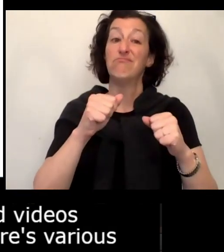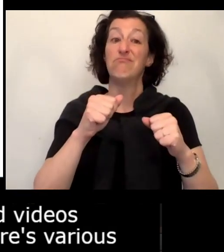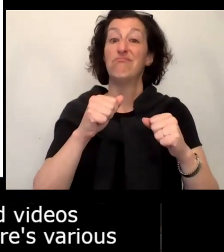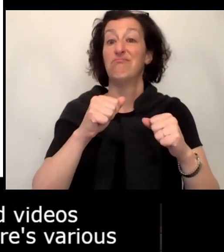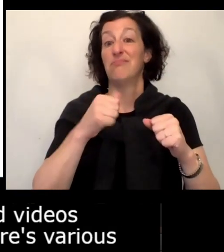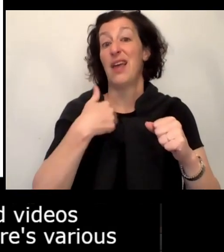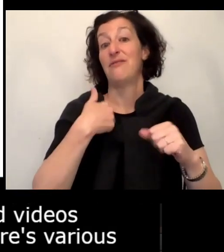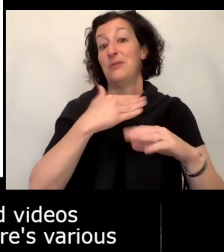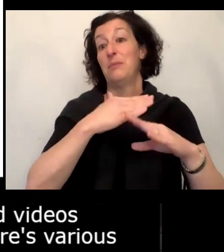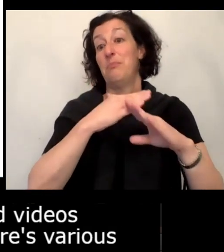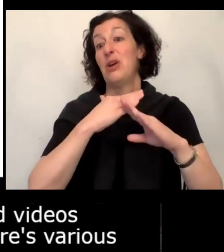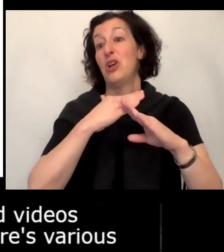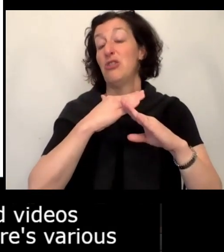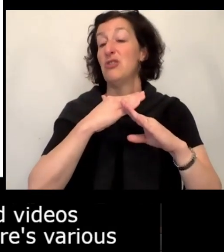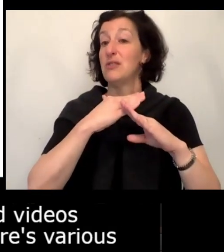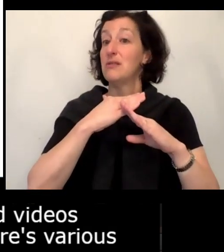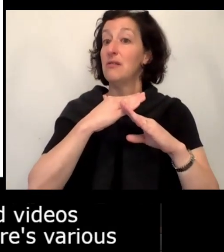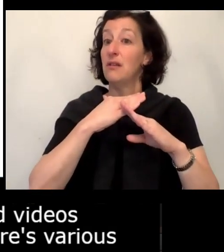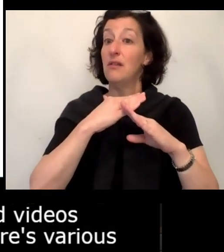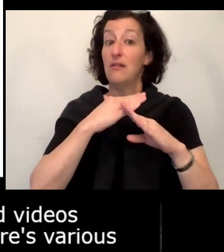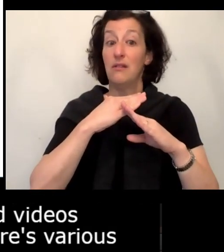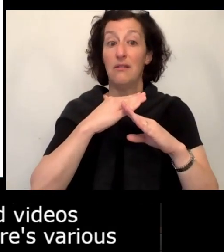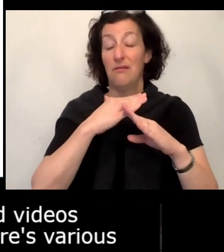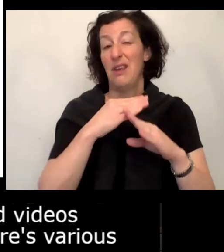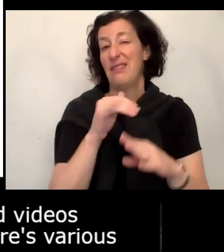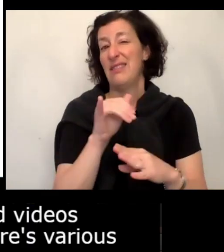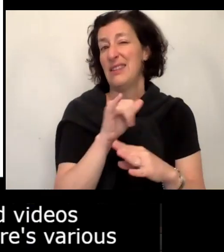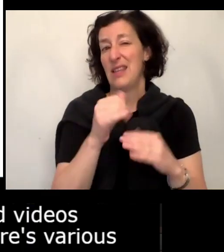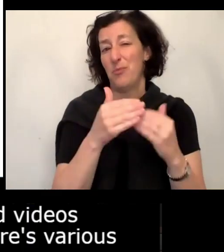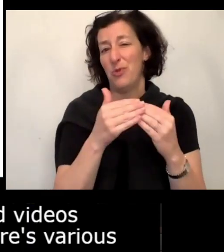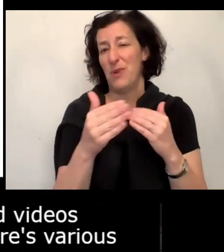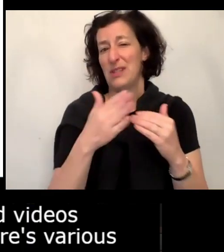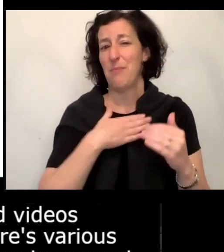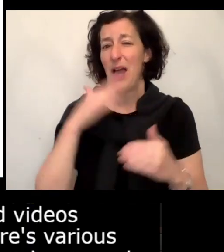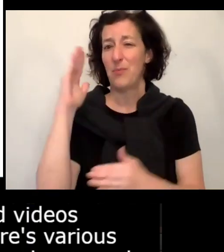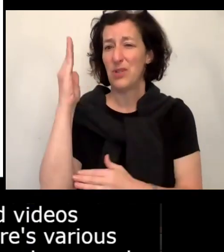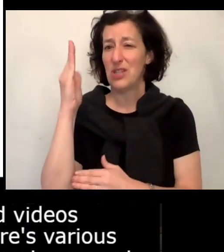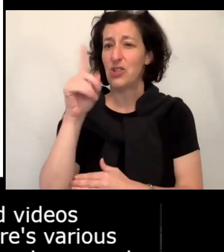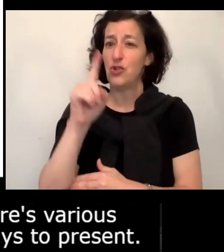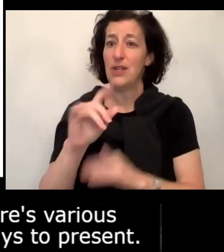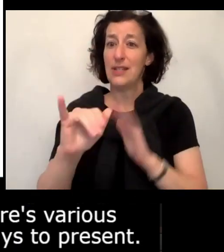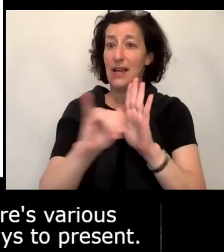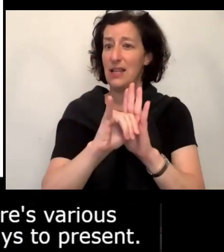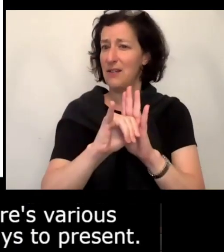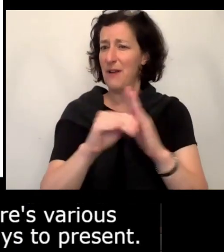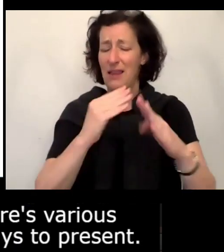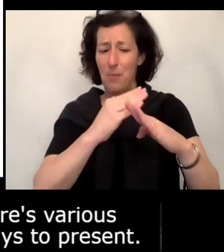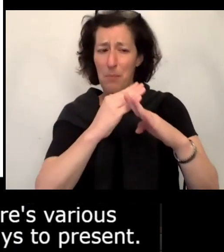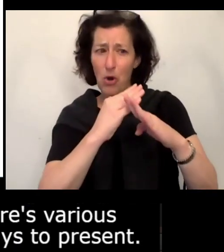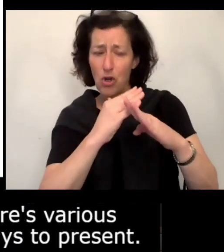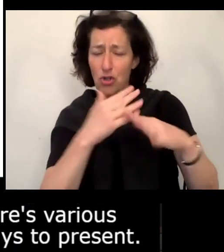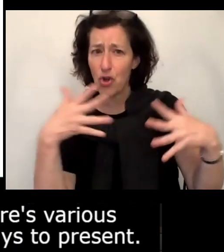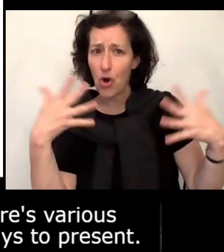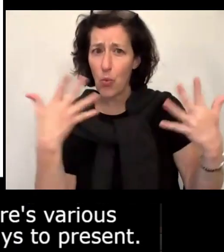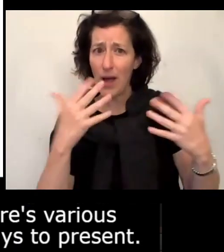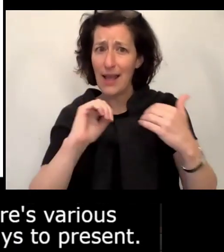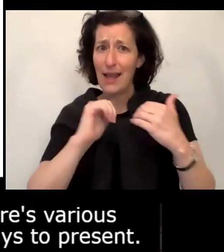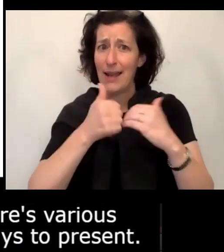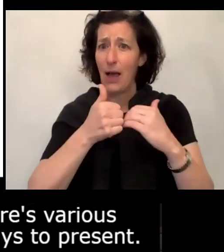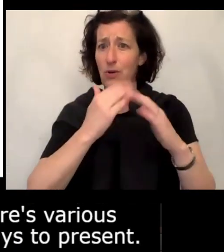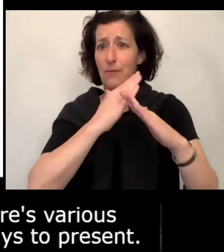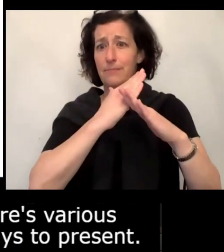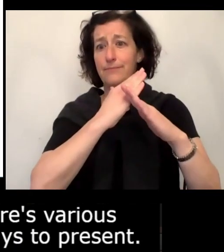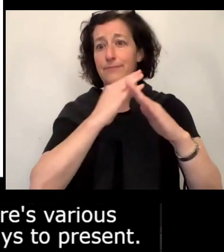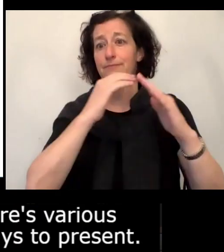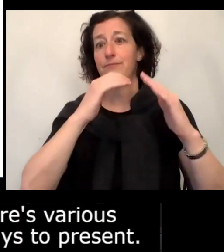is much of the rest of this presentation is identifying those barriers and how to overcome them